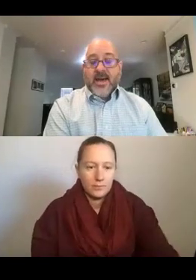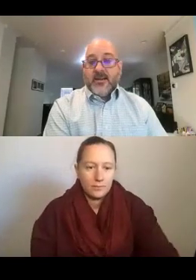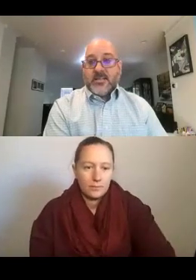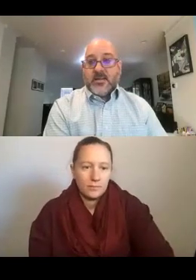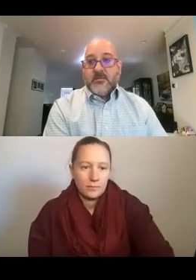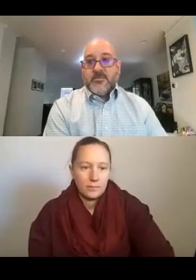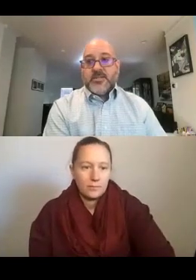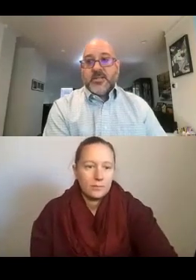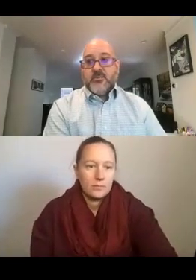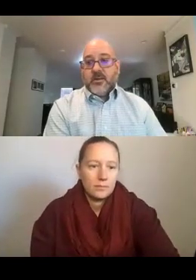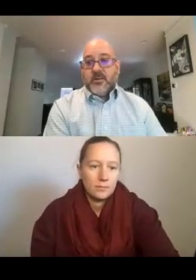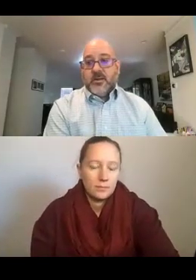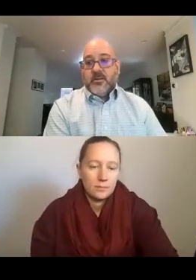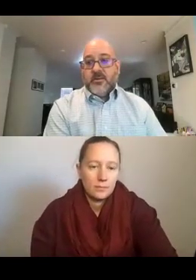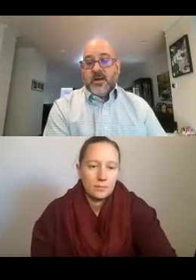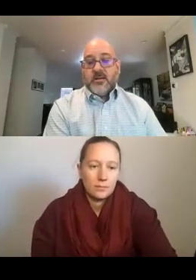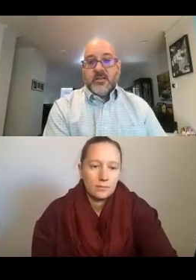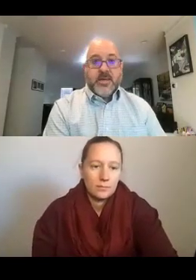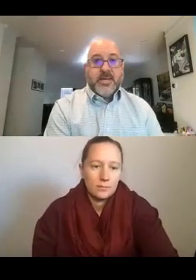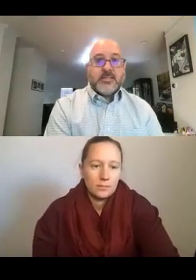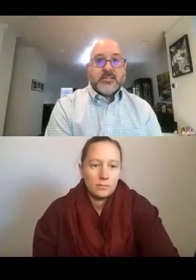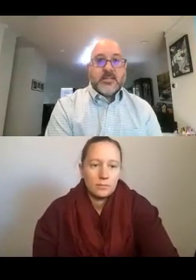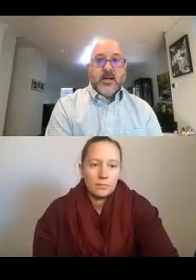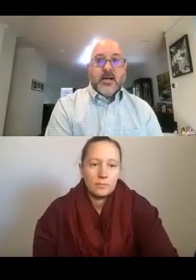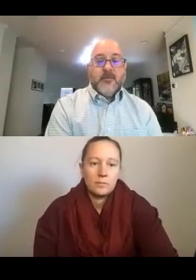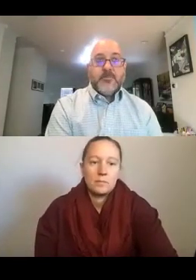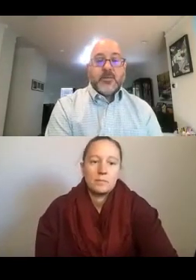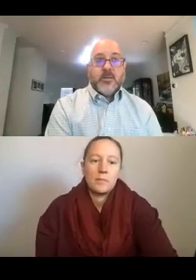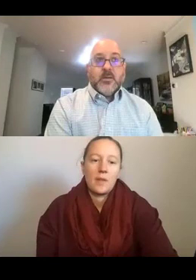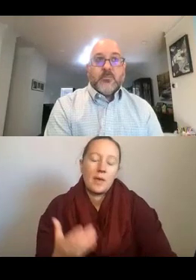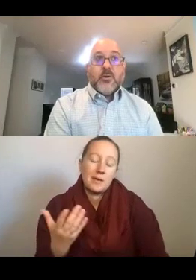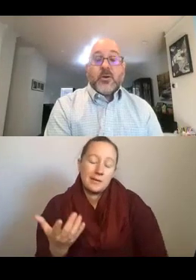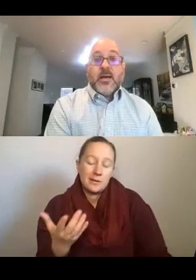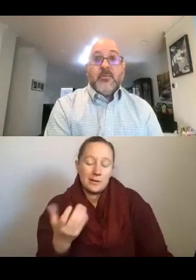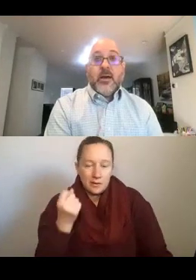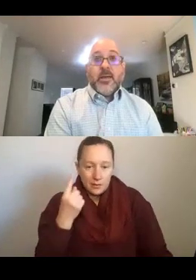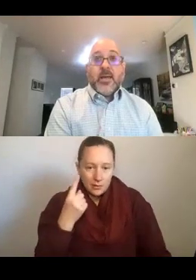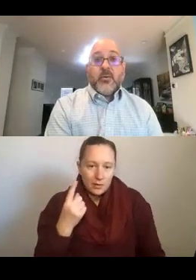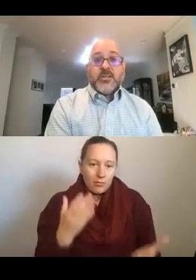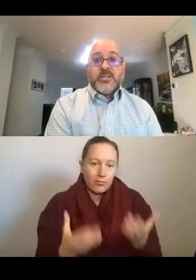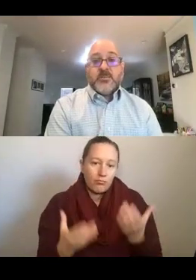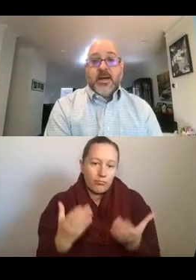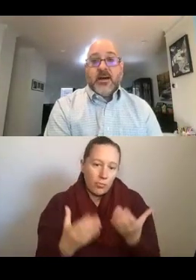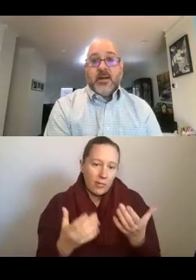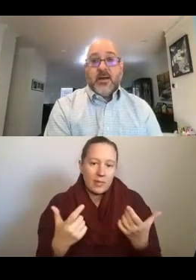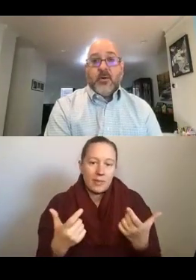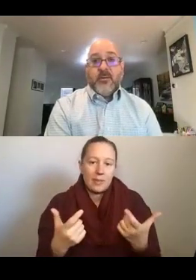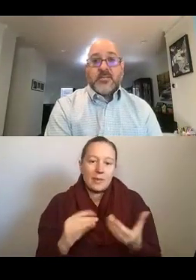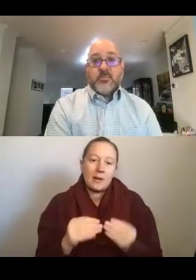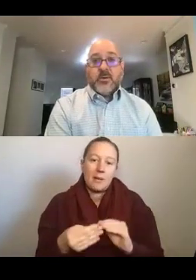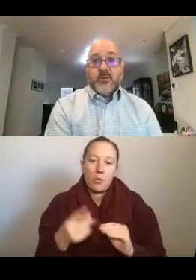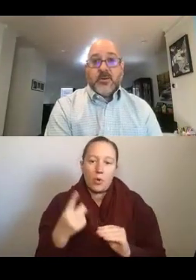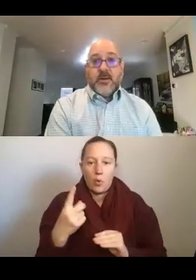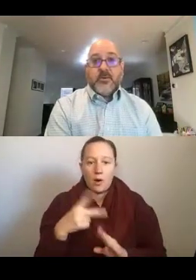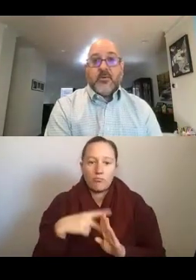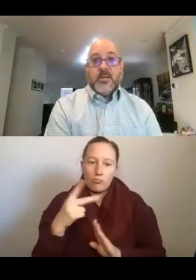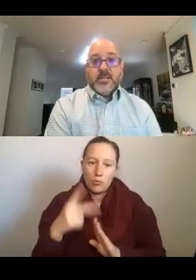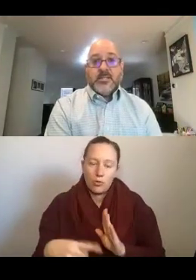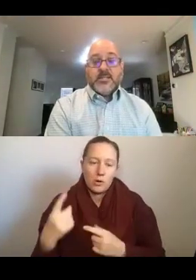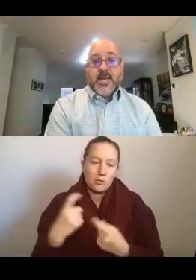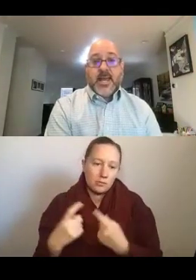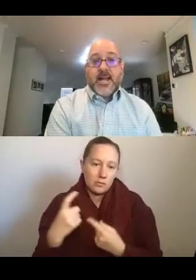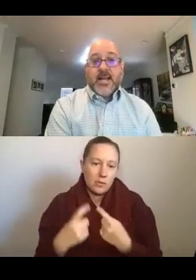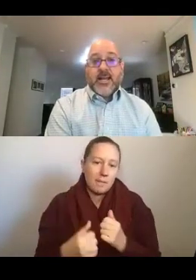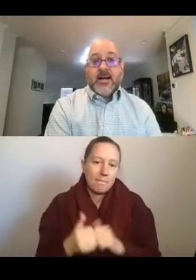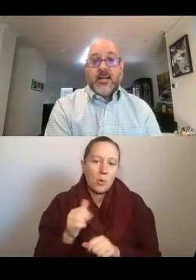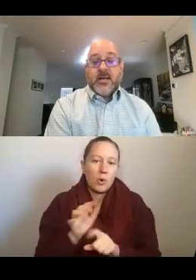So again, as Dennis mentioned, one of probably the biggest program that we get questions about, and one that's one of the most popular ones,